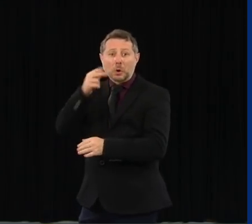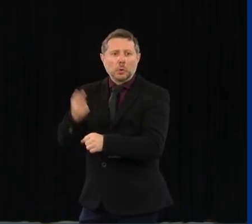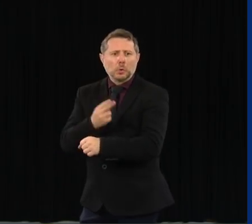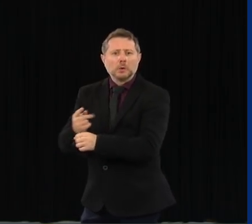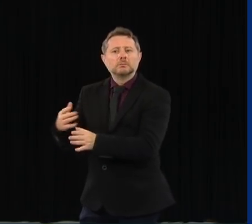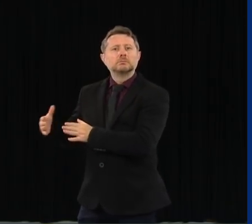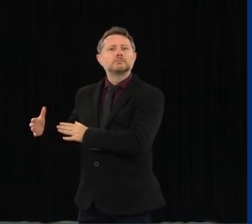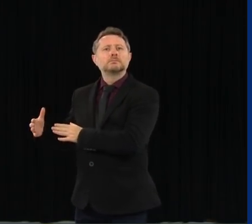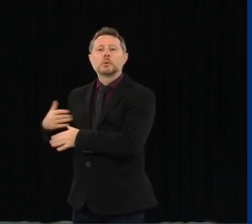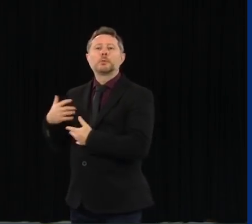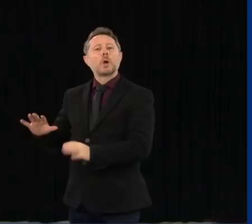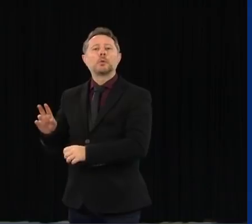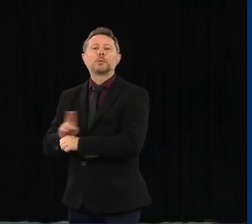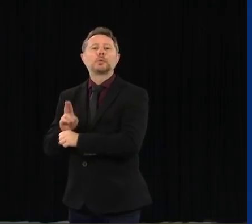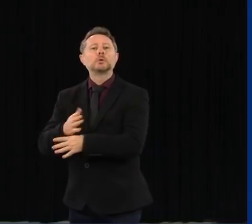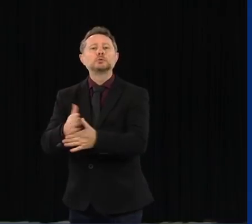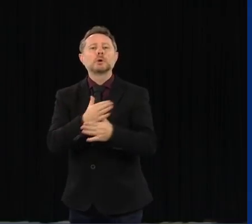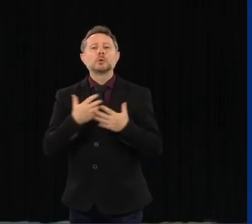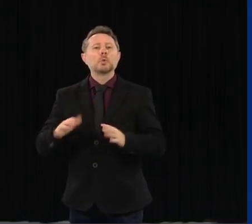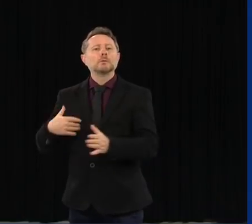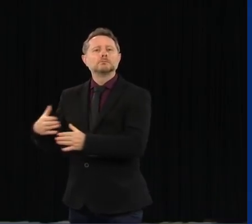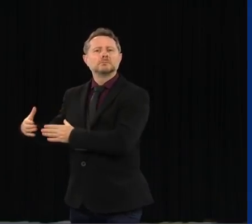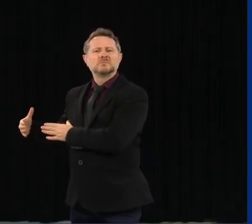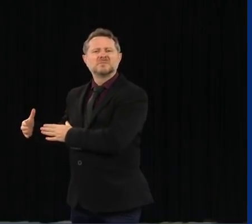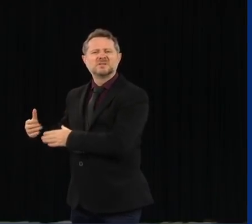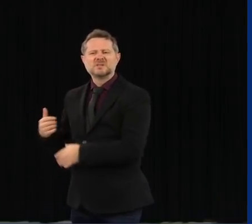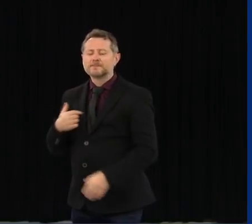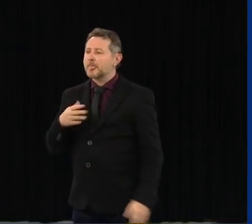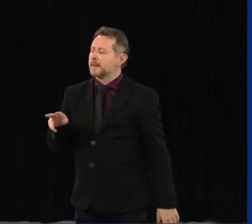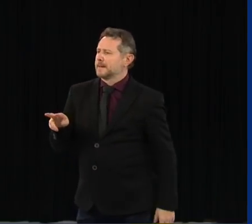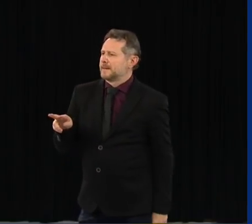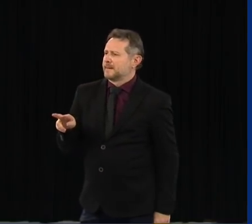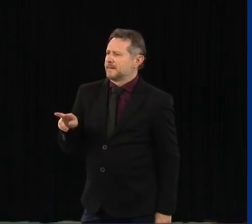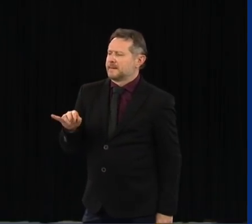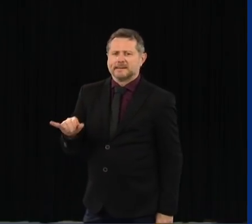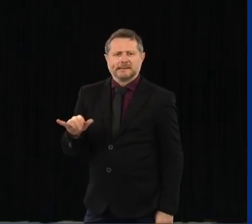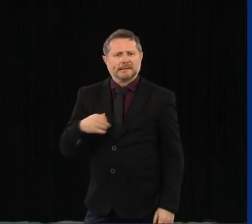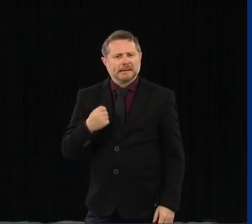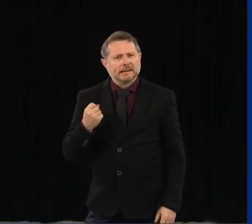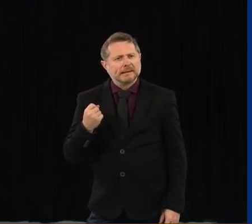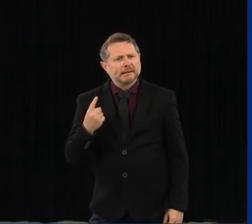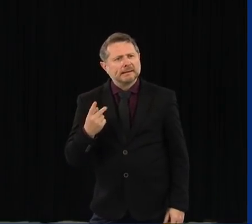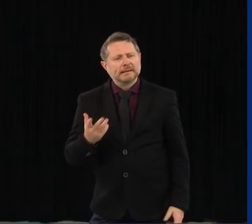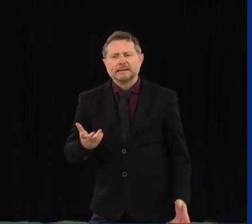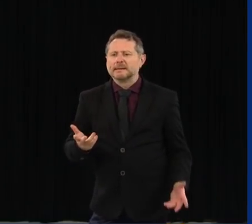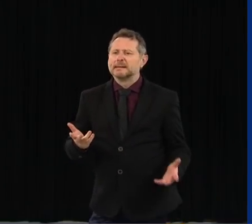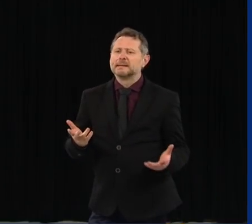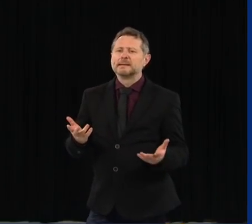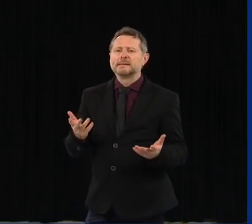reluctant to see them go out the door. The theory is if the